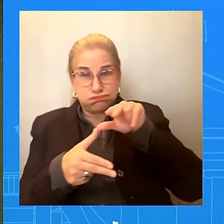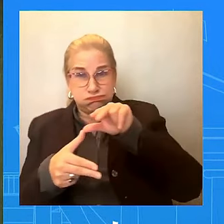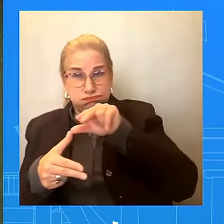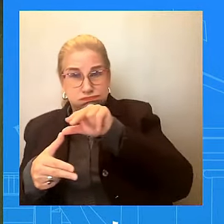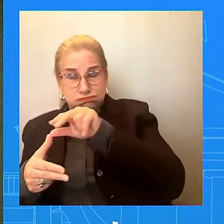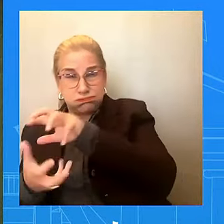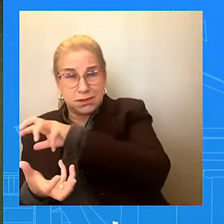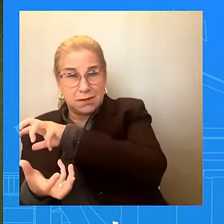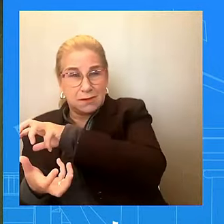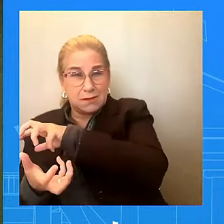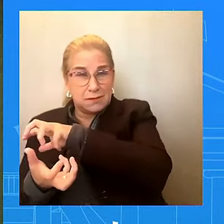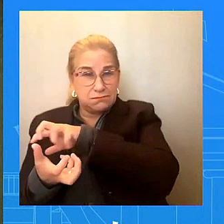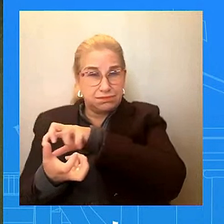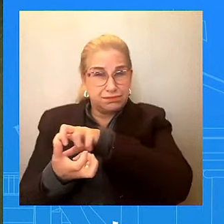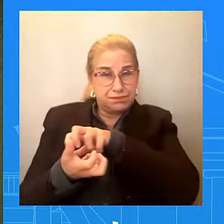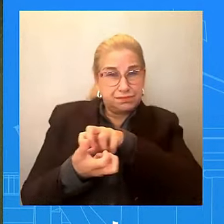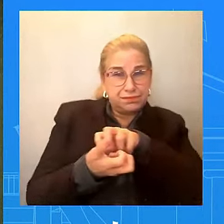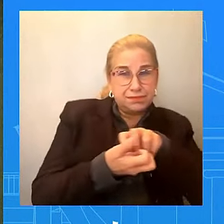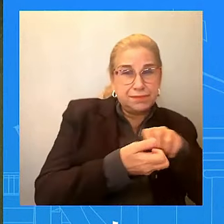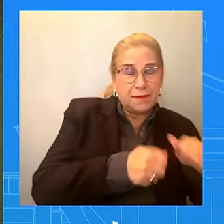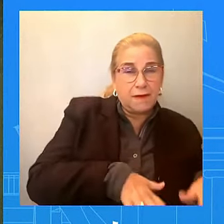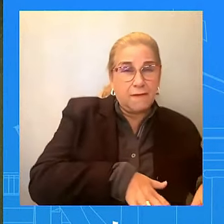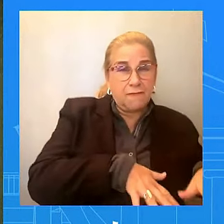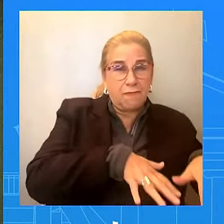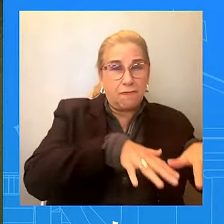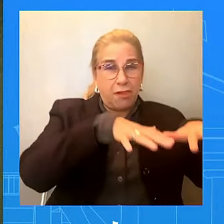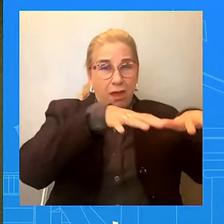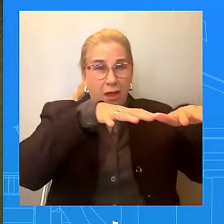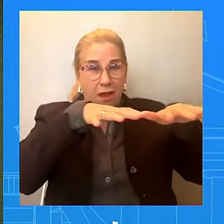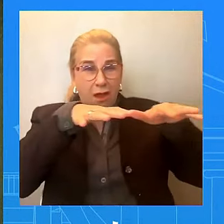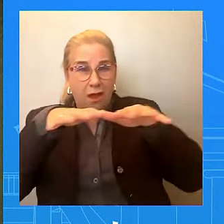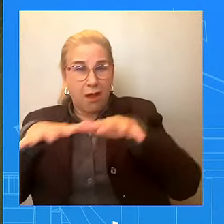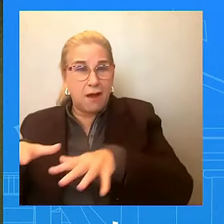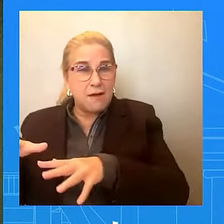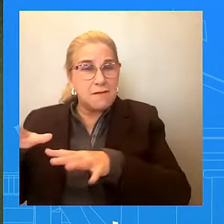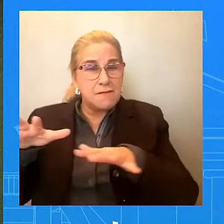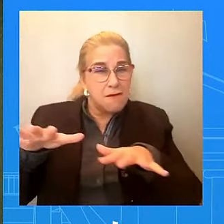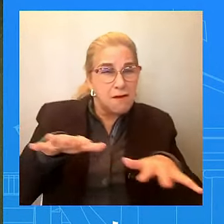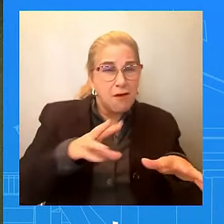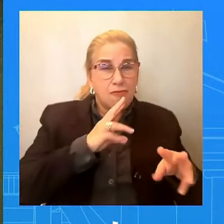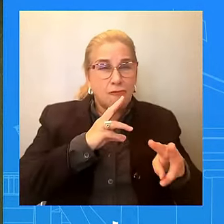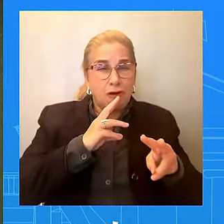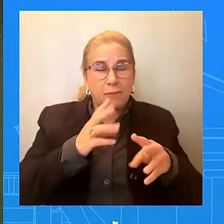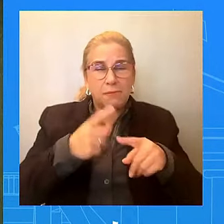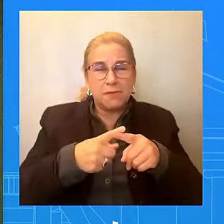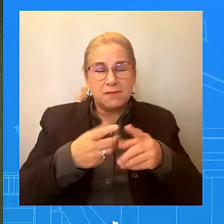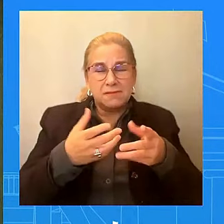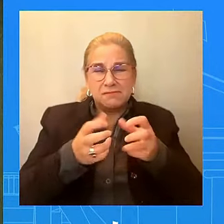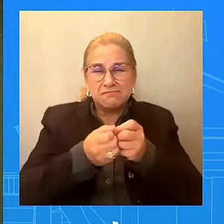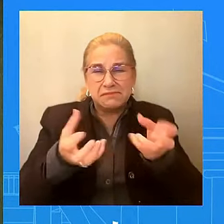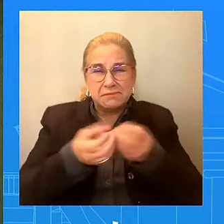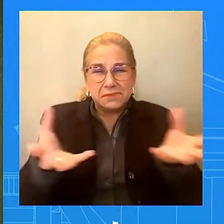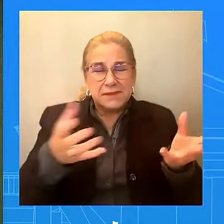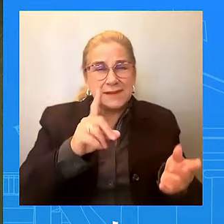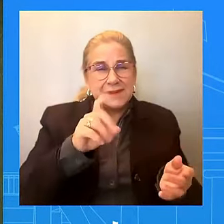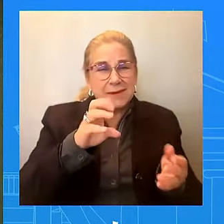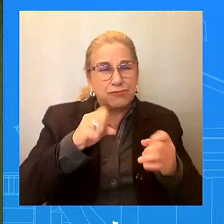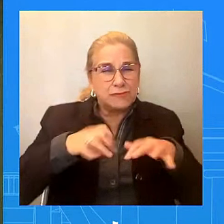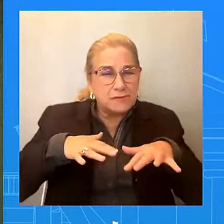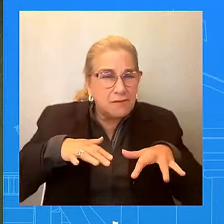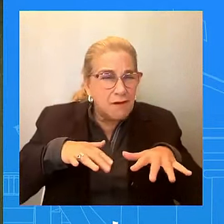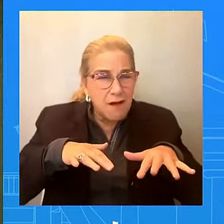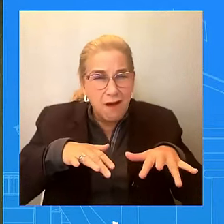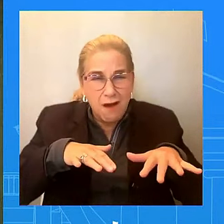creating deadly conditions. Keep listening to local officials and shelter in place until it is safe,